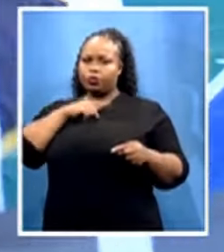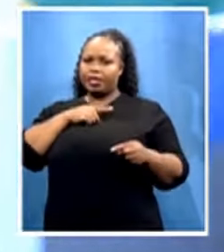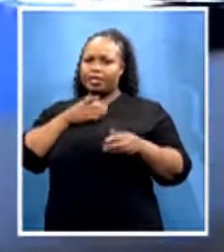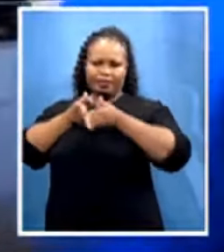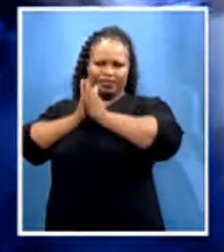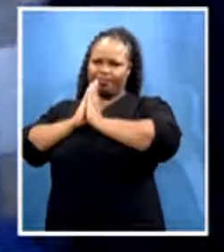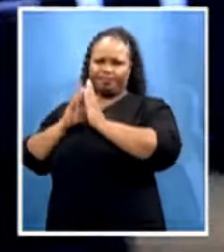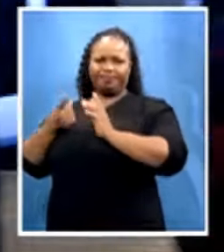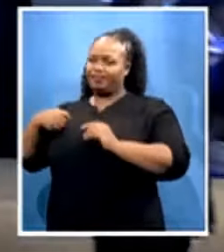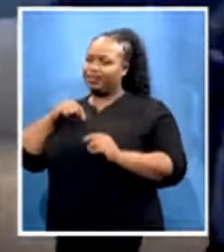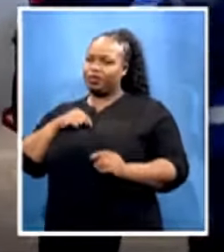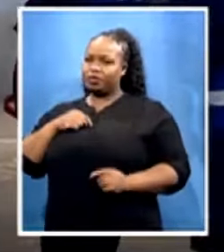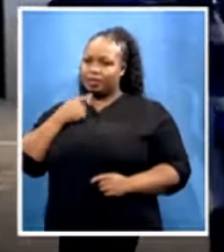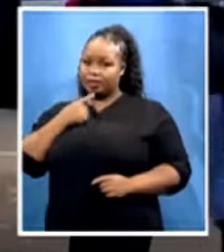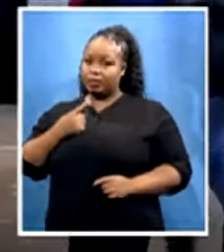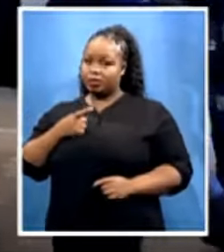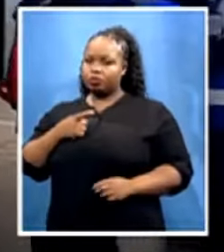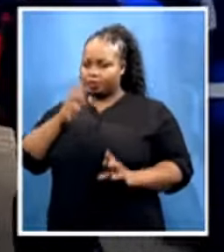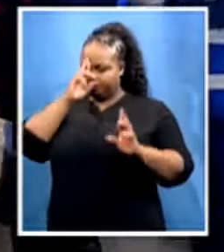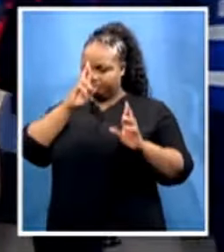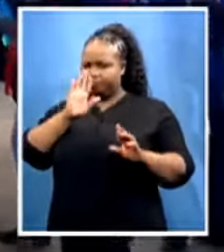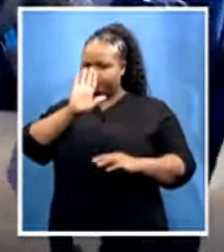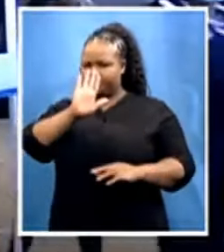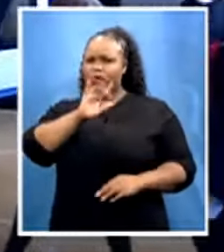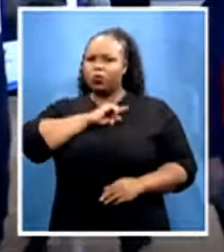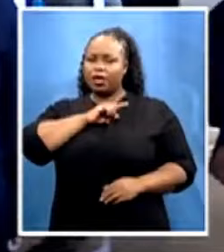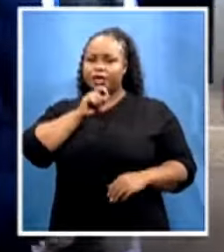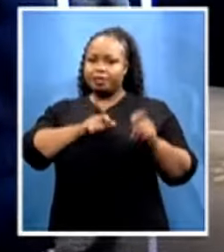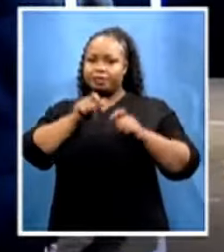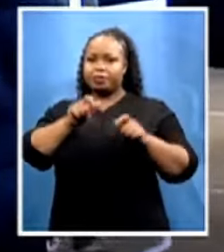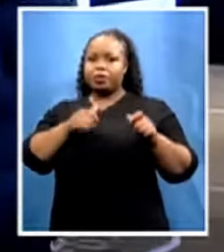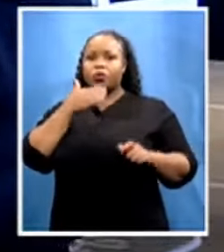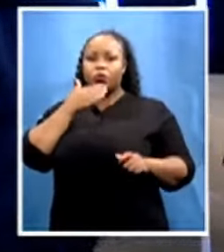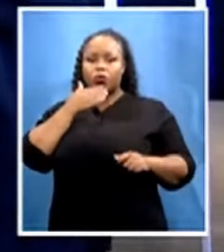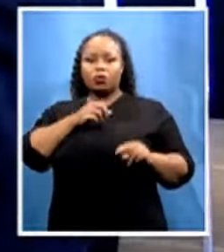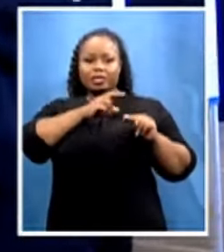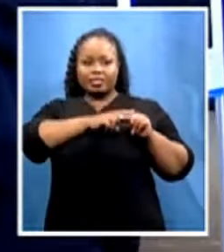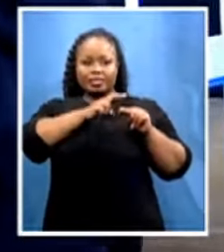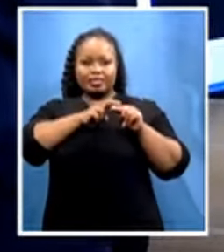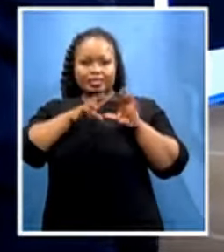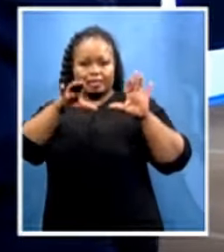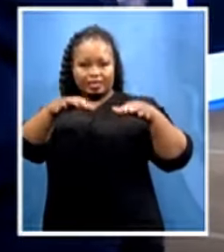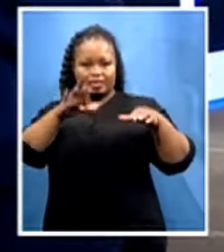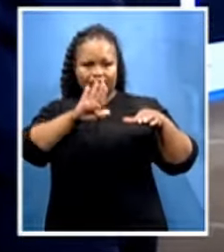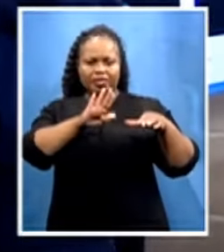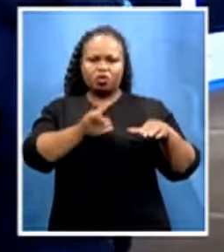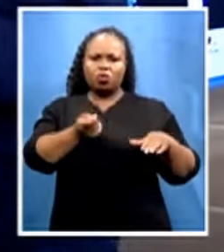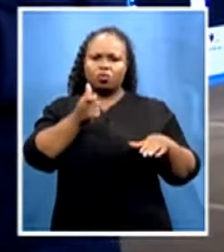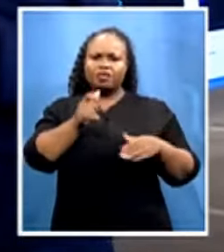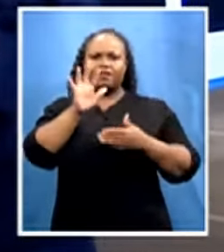to say that people who are actually sitting in that section for about 15 minutes of observation